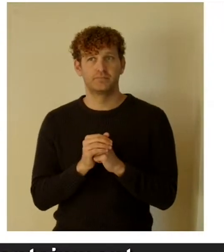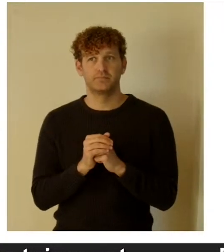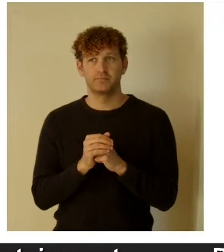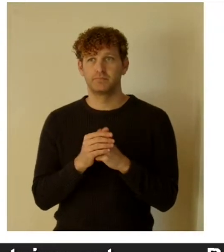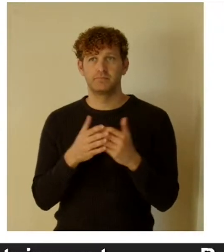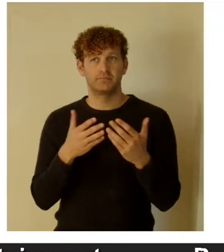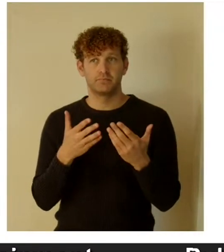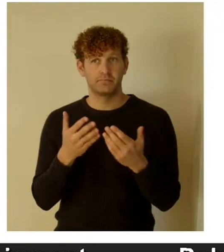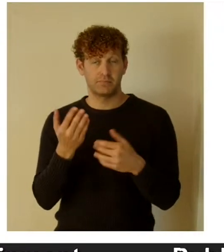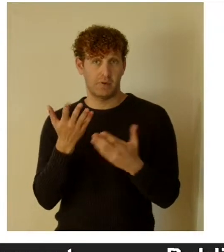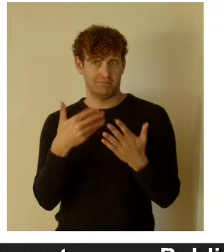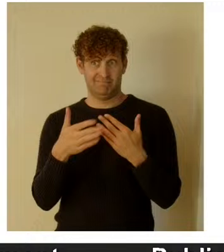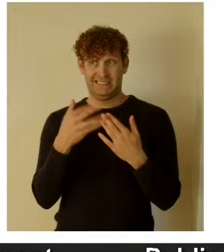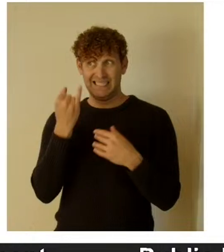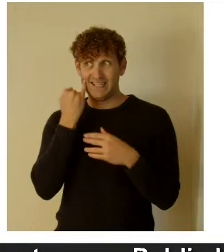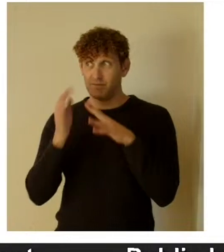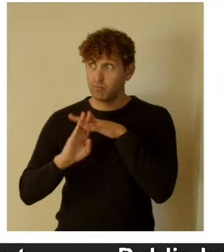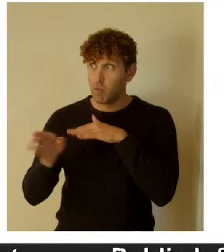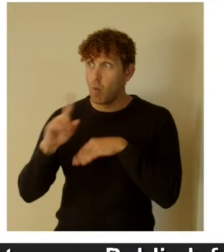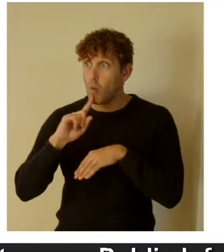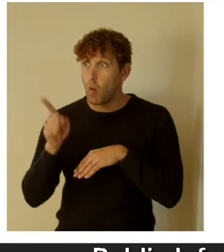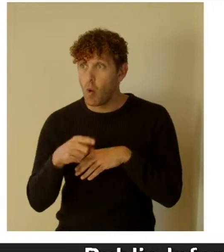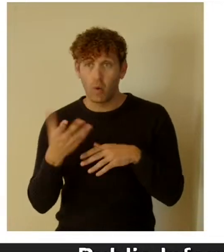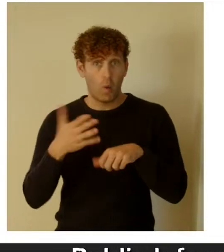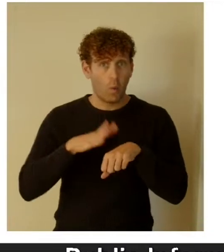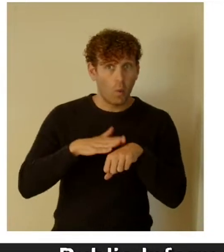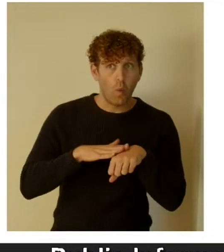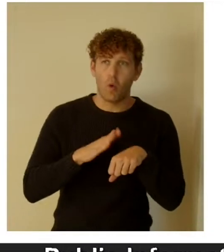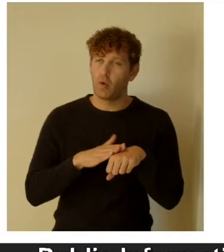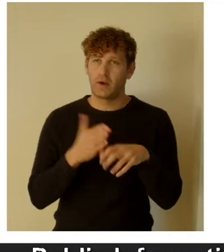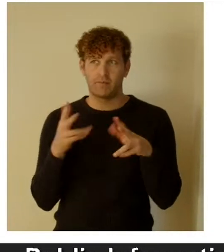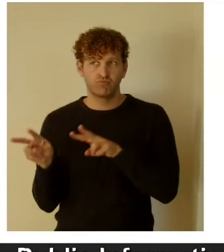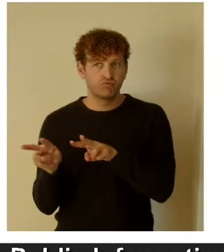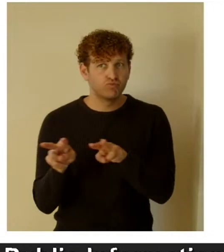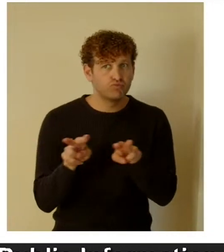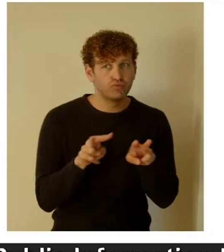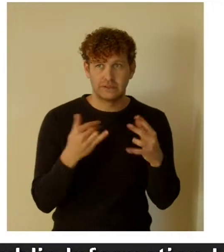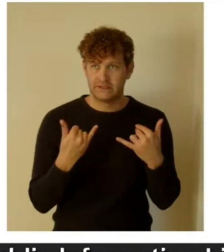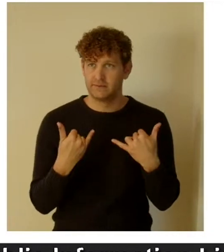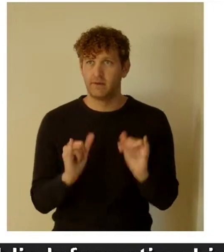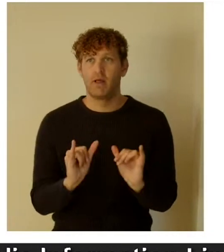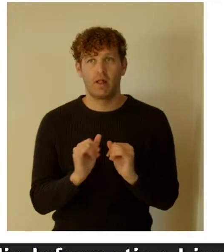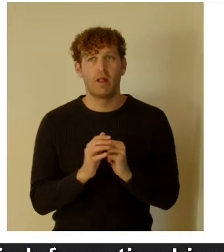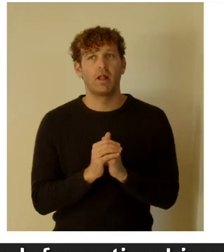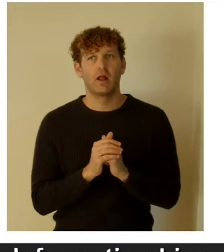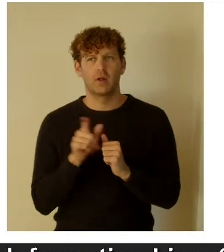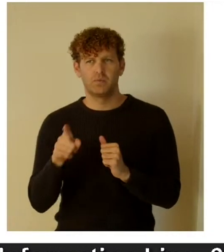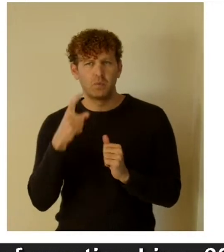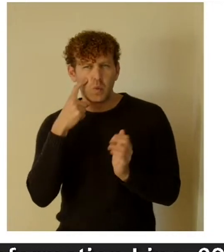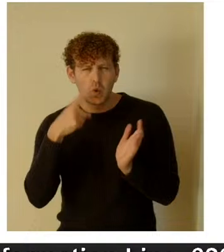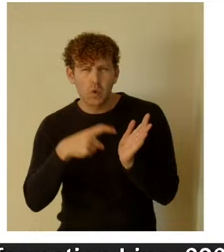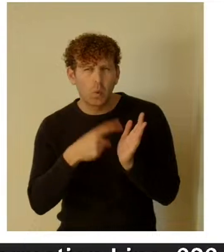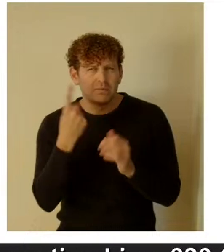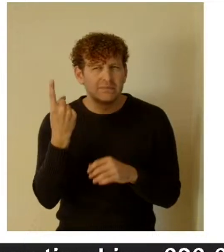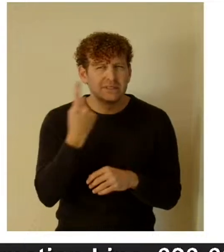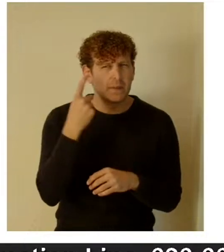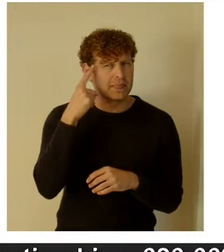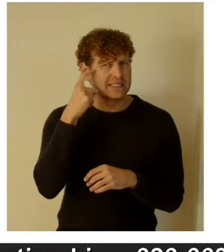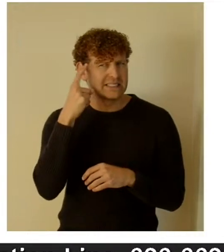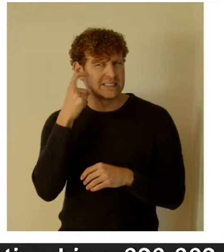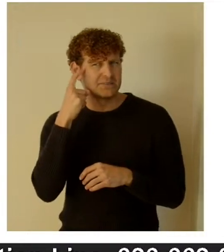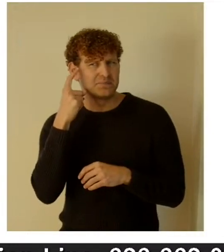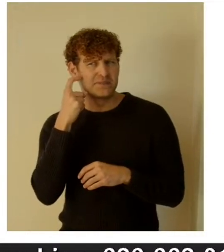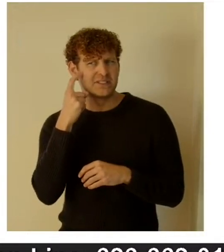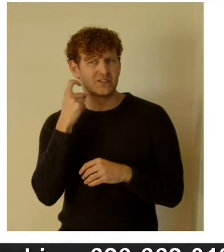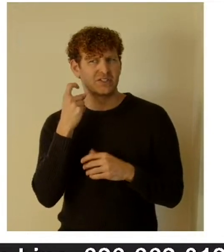warning. For people entering their area and they notice something that's suspicious, perhaps they notice that their